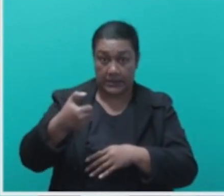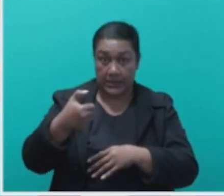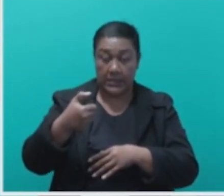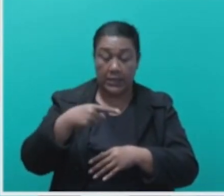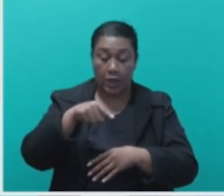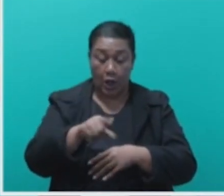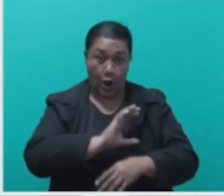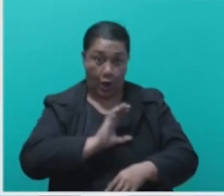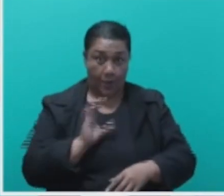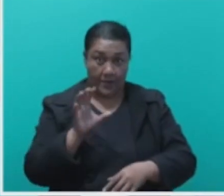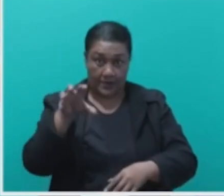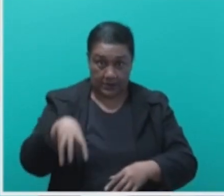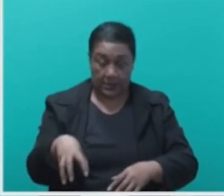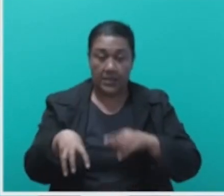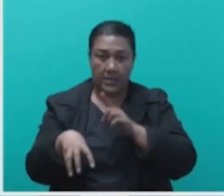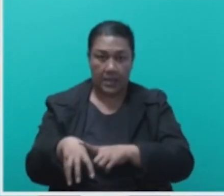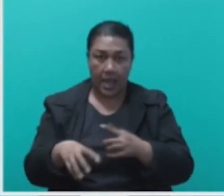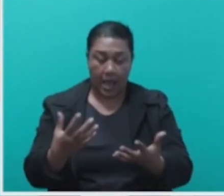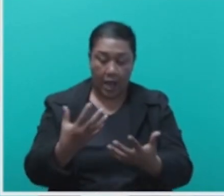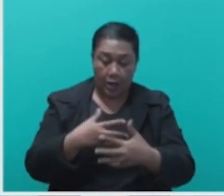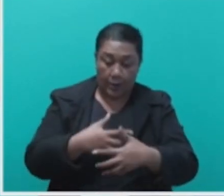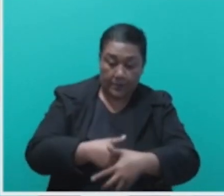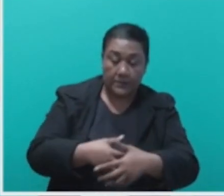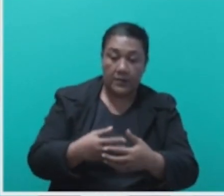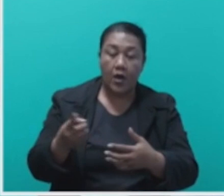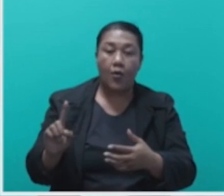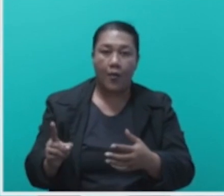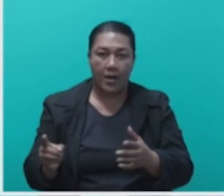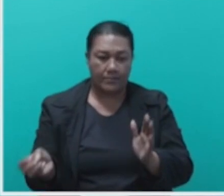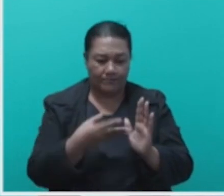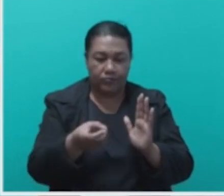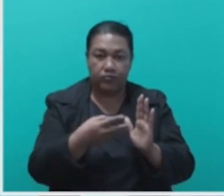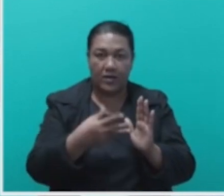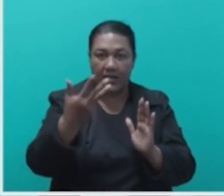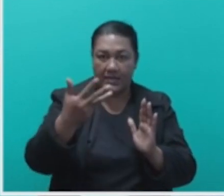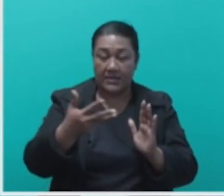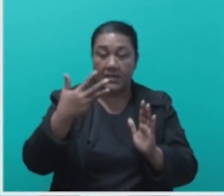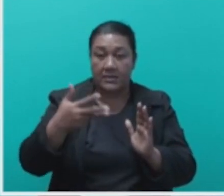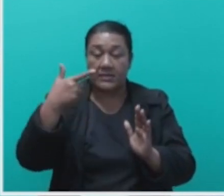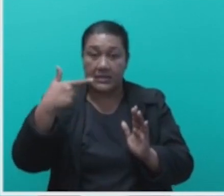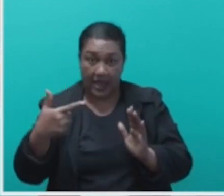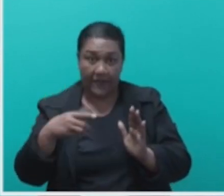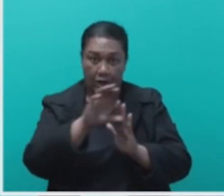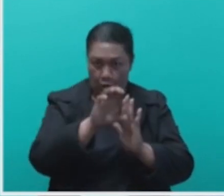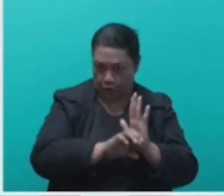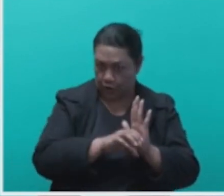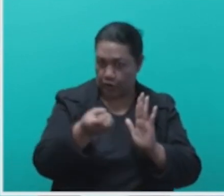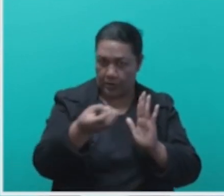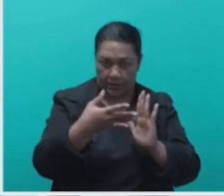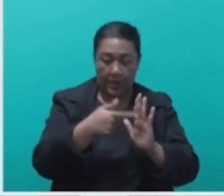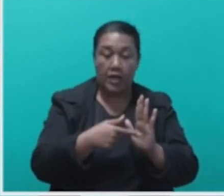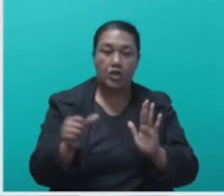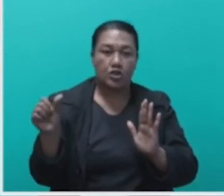Commission, whose work led to the adoption of the 1997 Constitution, had recommended that the Constitution